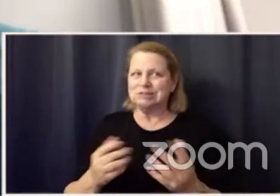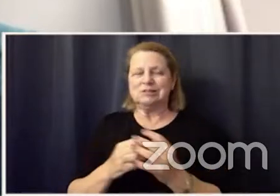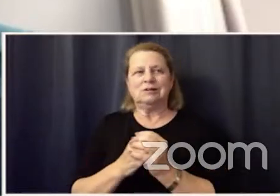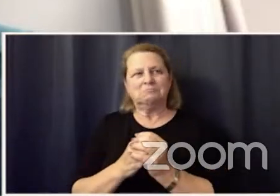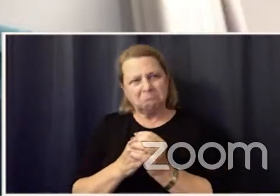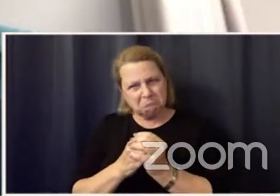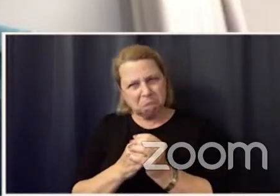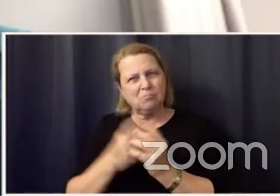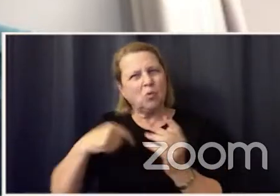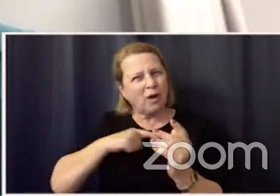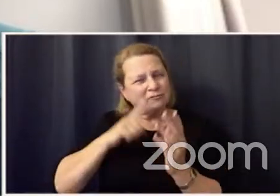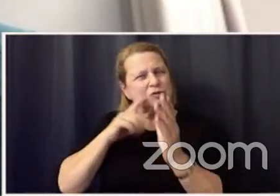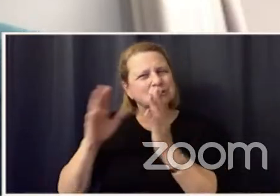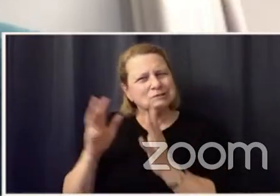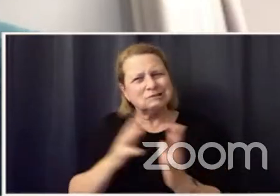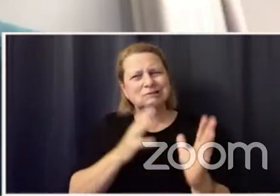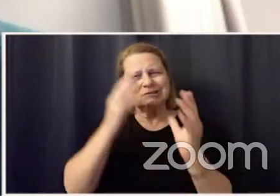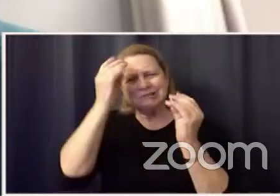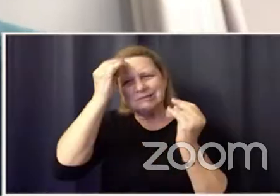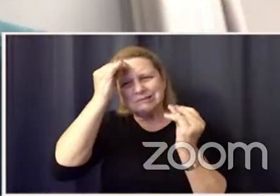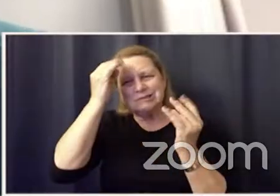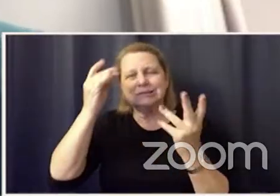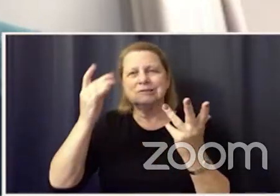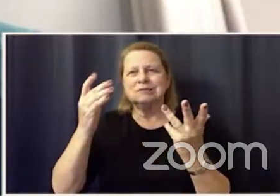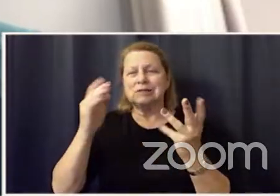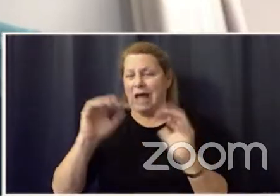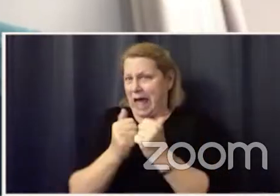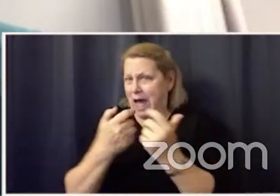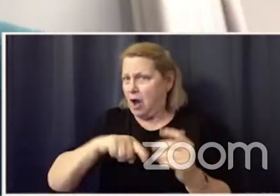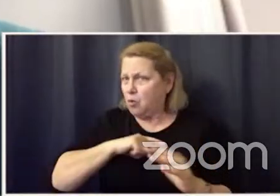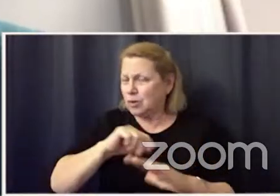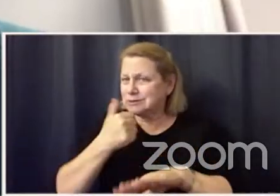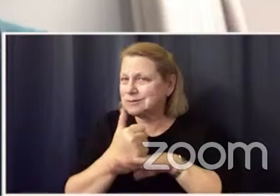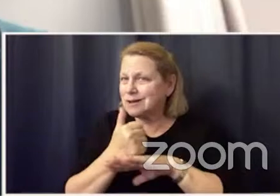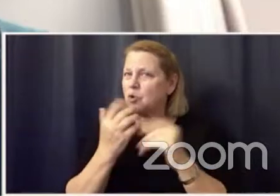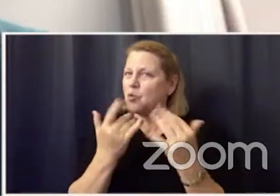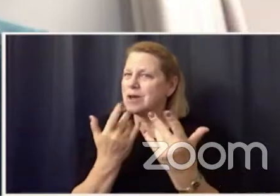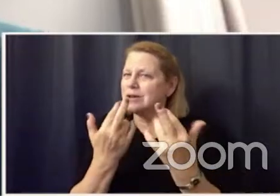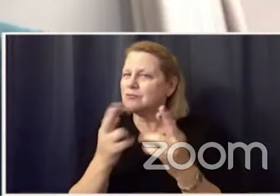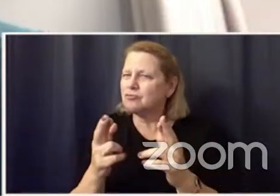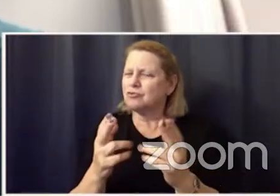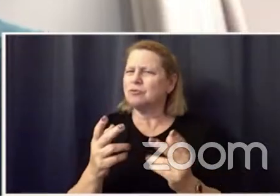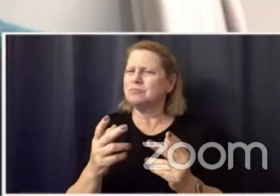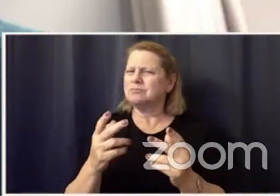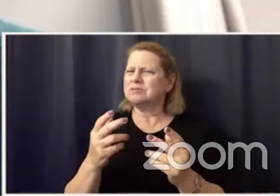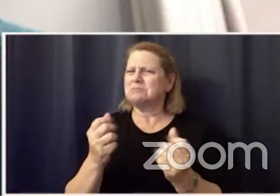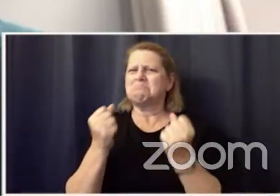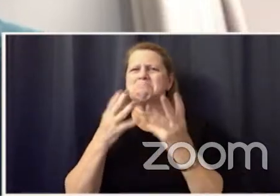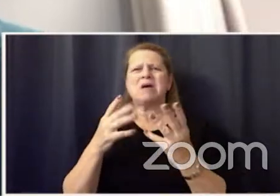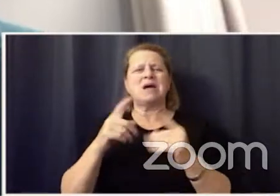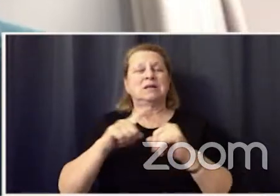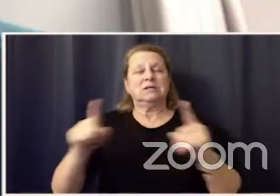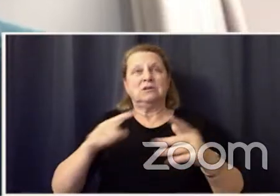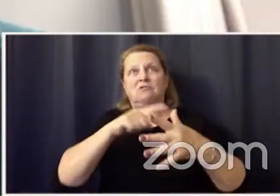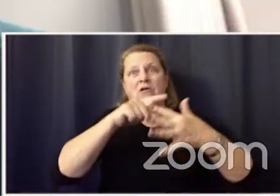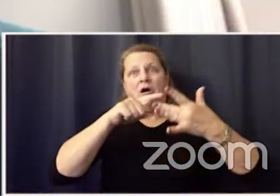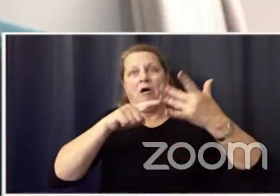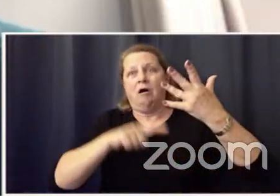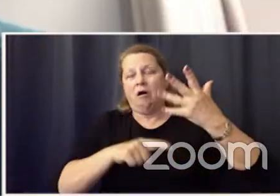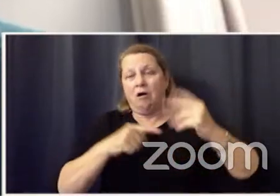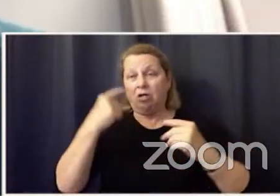and things like waiting rooms, secondary exits, and all these logistical and